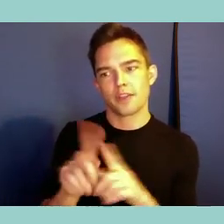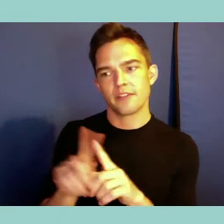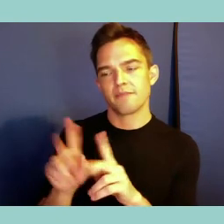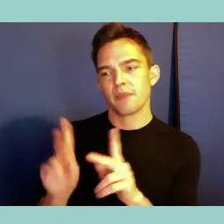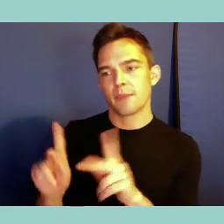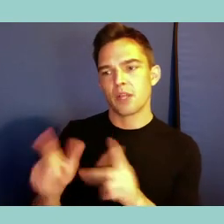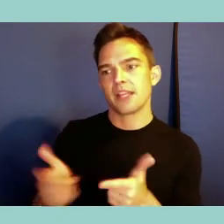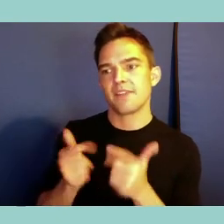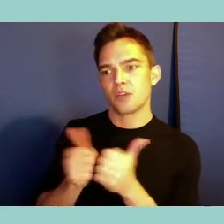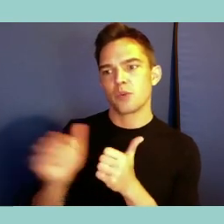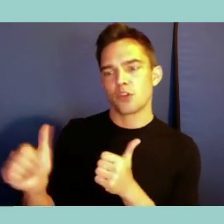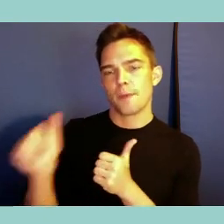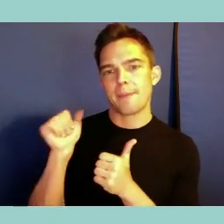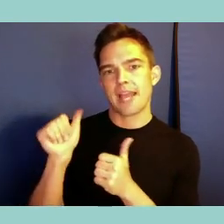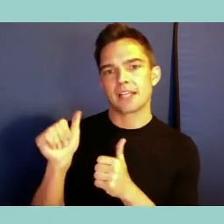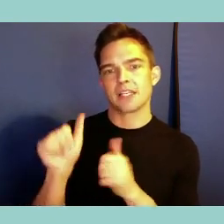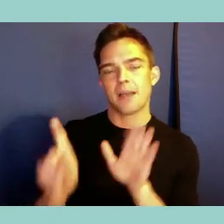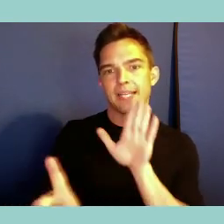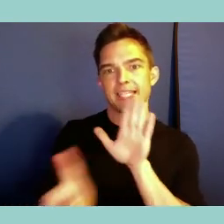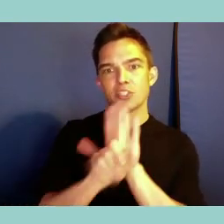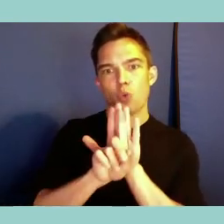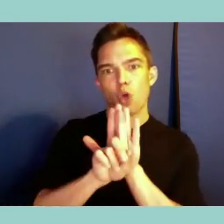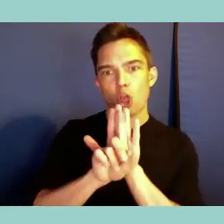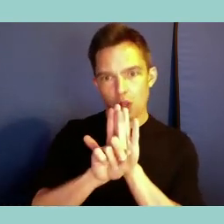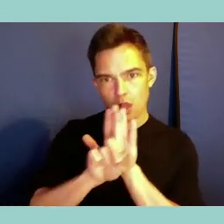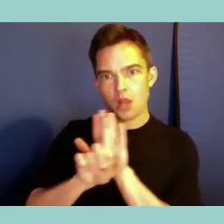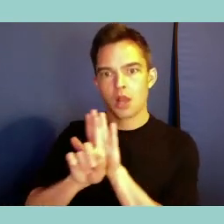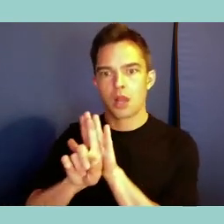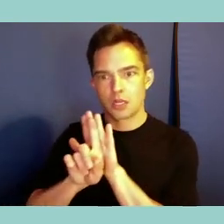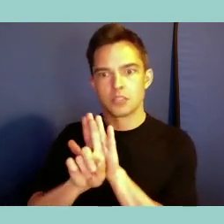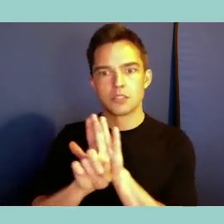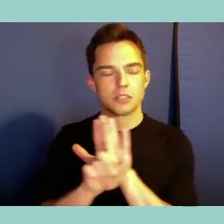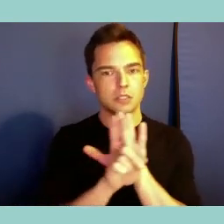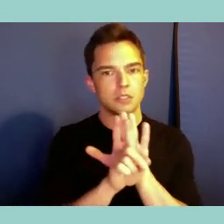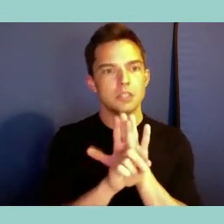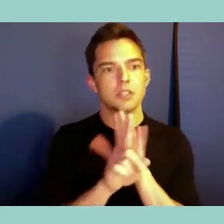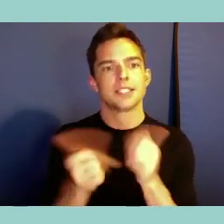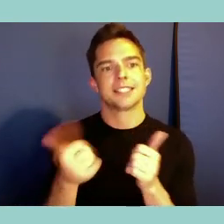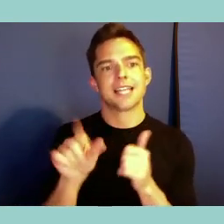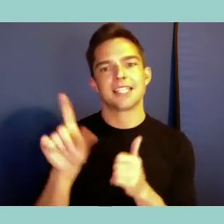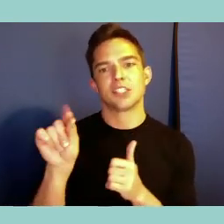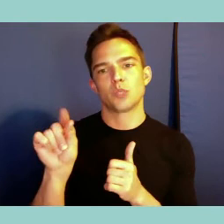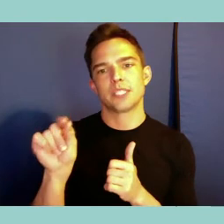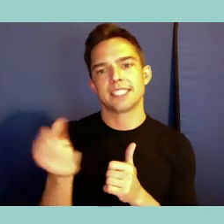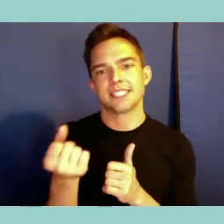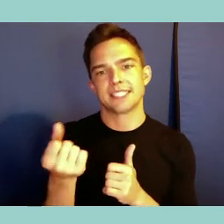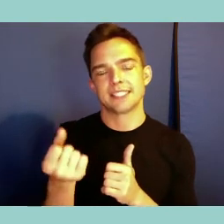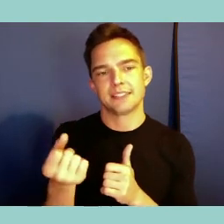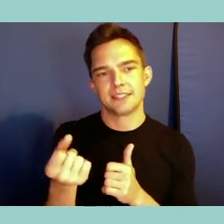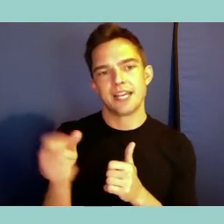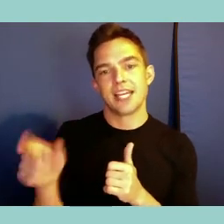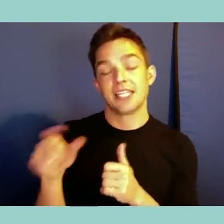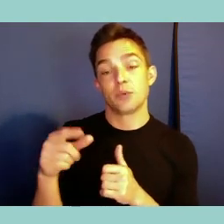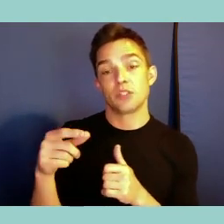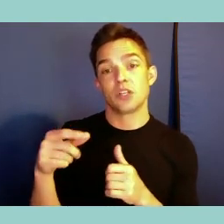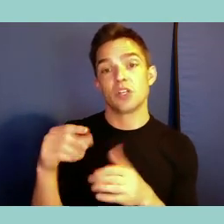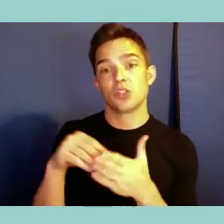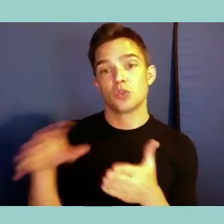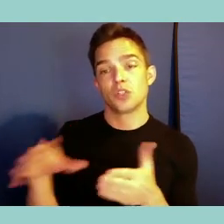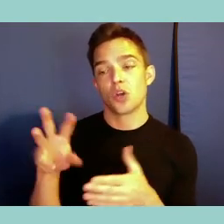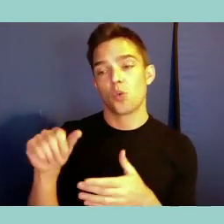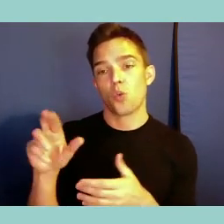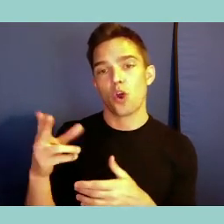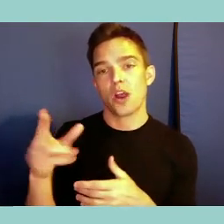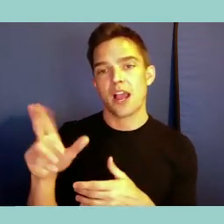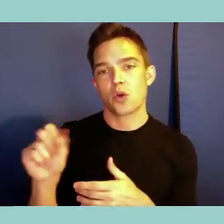who are living with their back against the wall. It was the 1920s, and Howard Thurman was a student at Morehouse